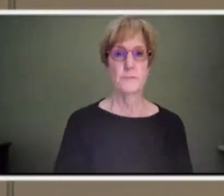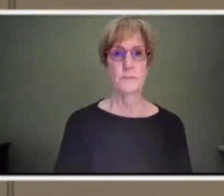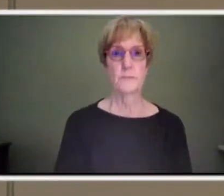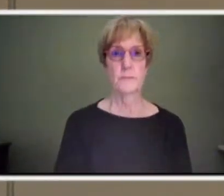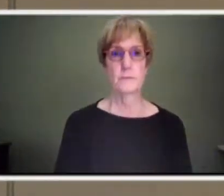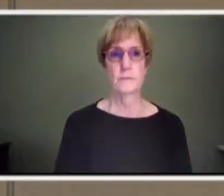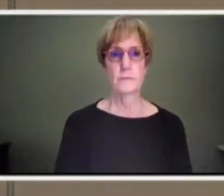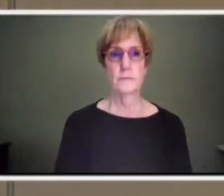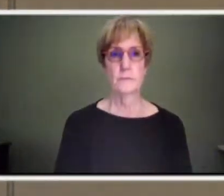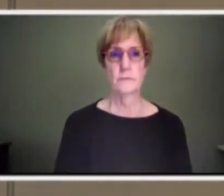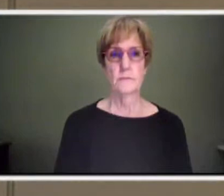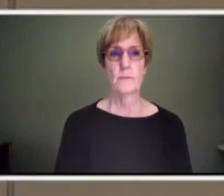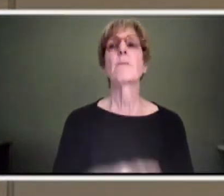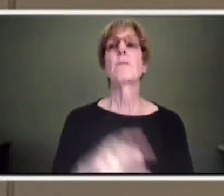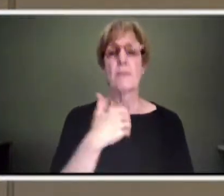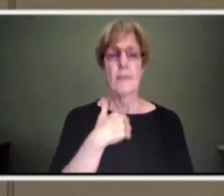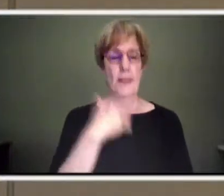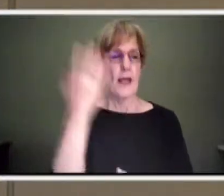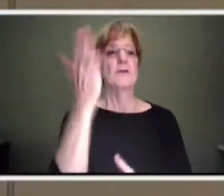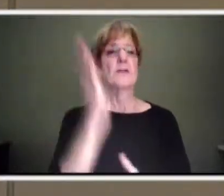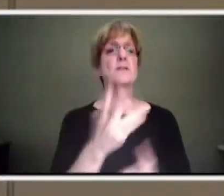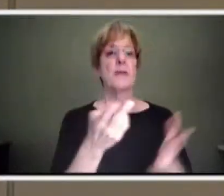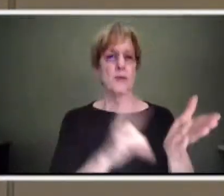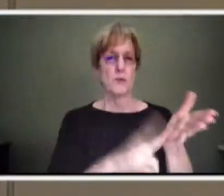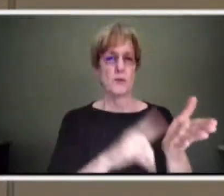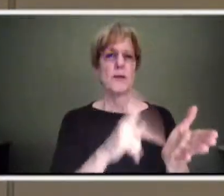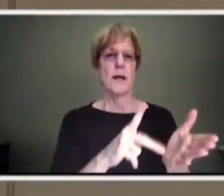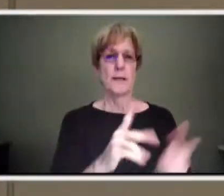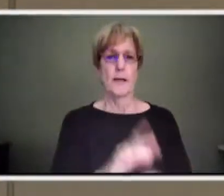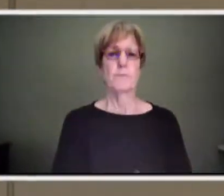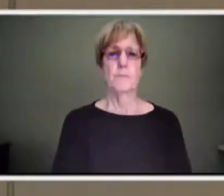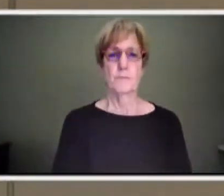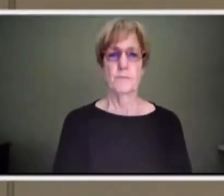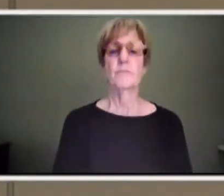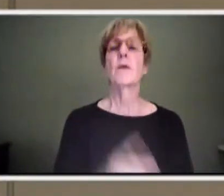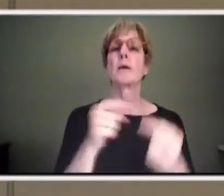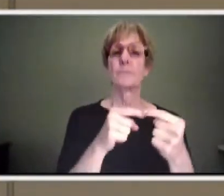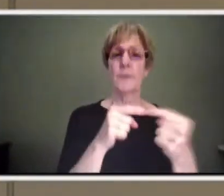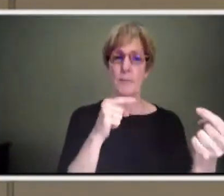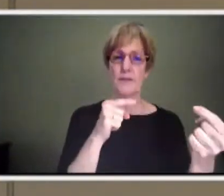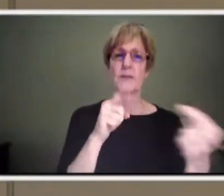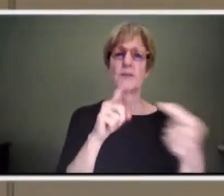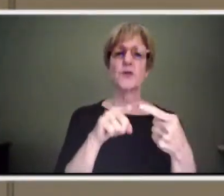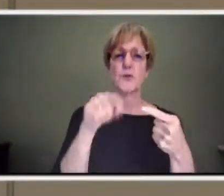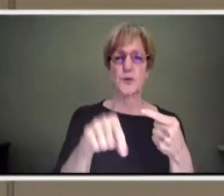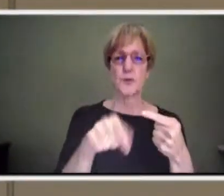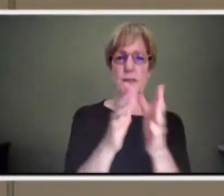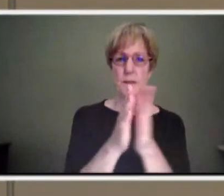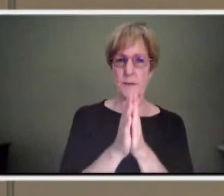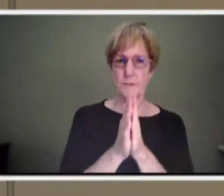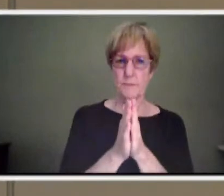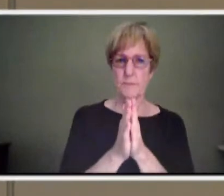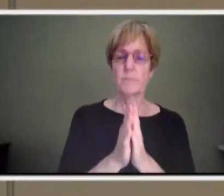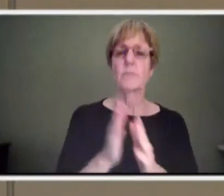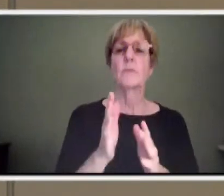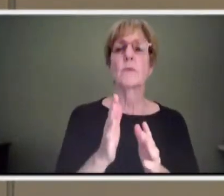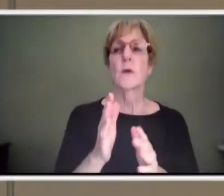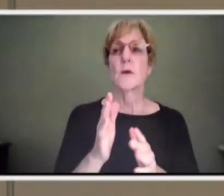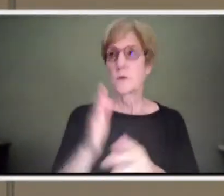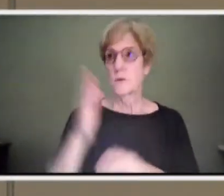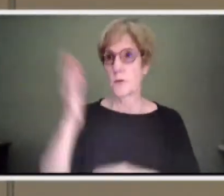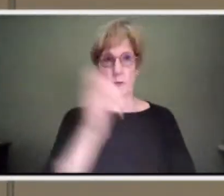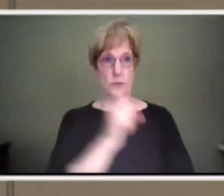We did have a speaker sign up in person. Okay, so there is opposition to this petition. So after staff's